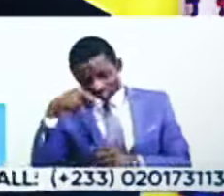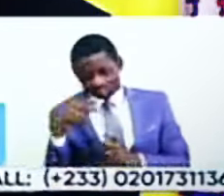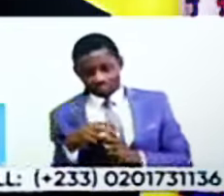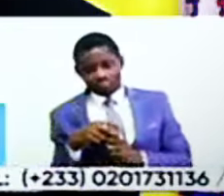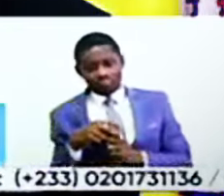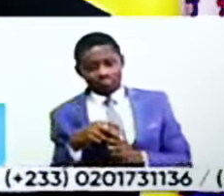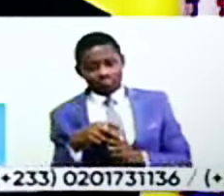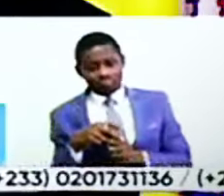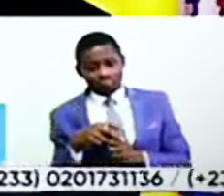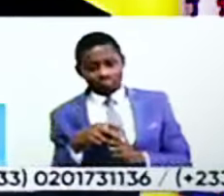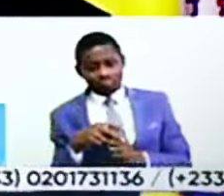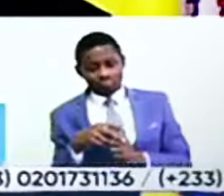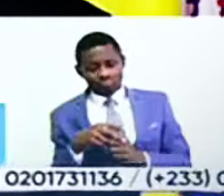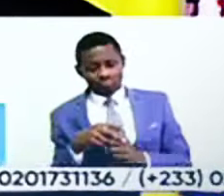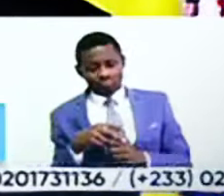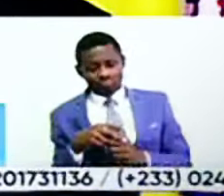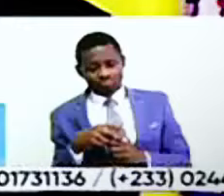Let